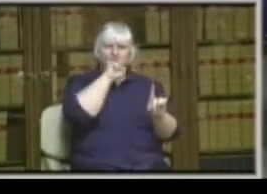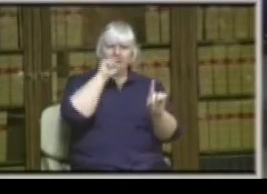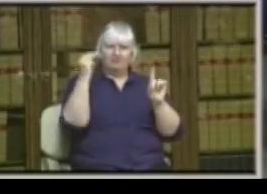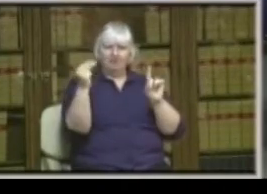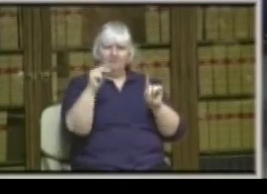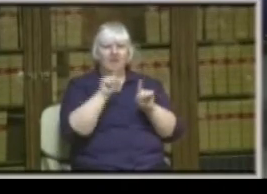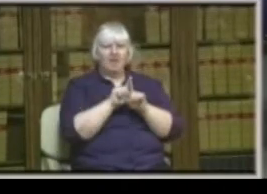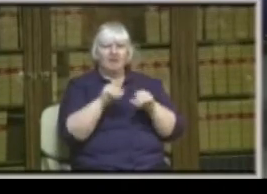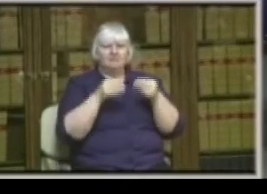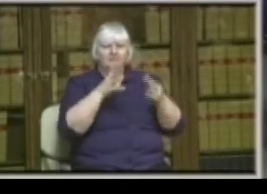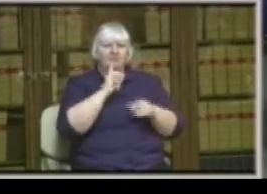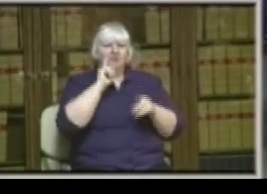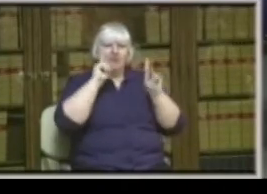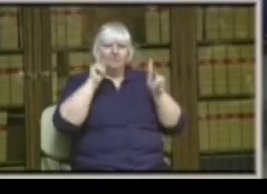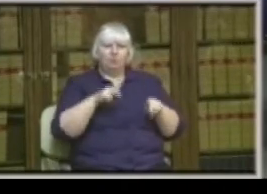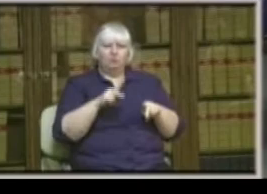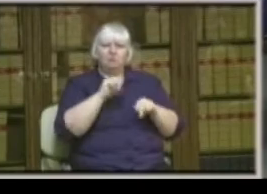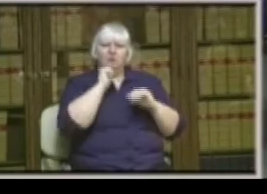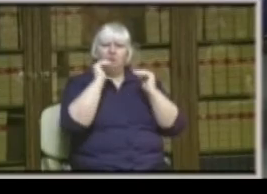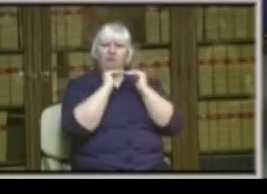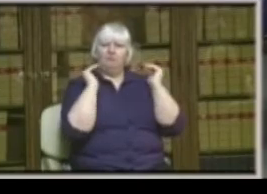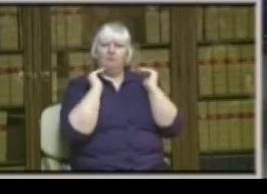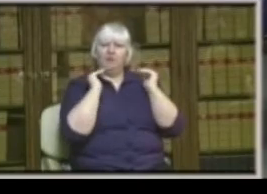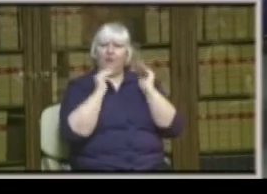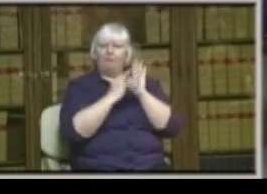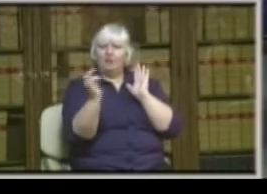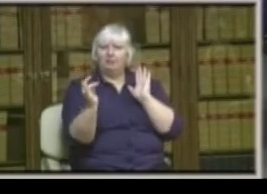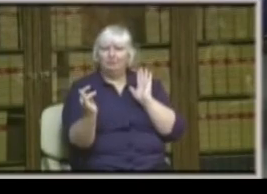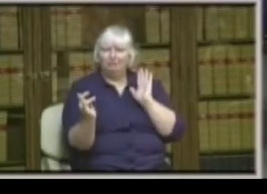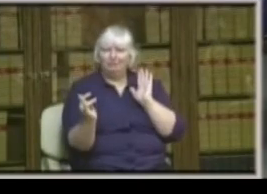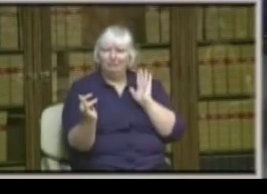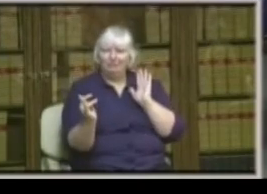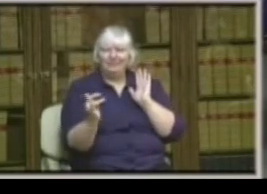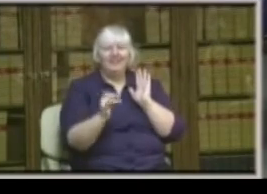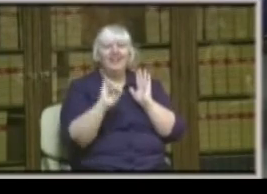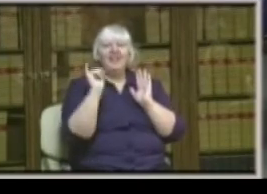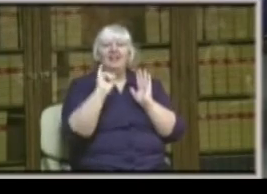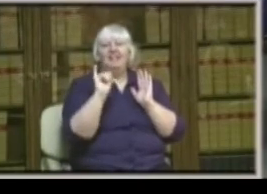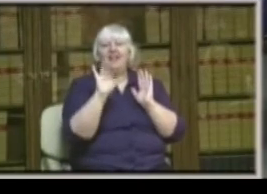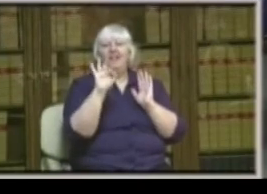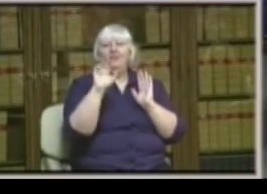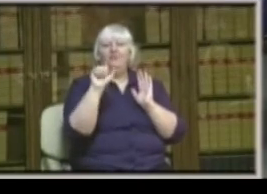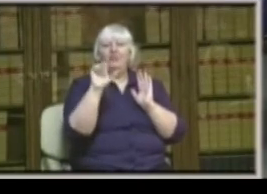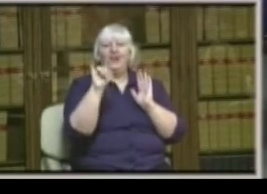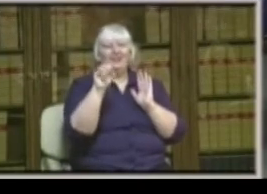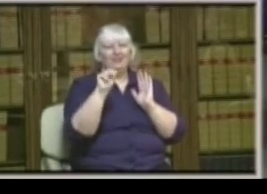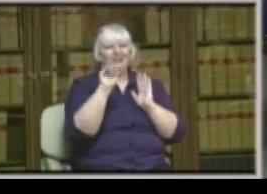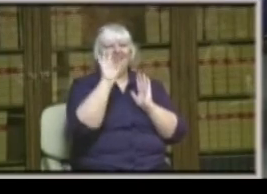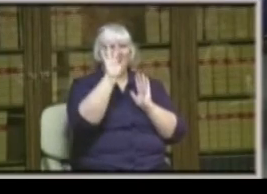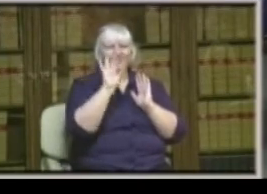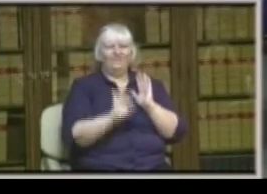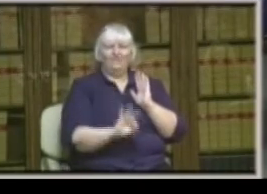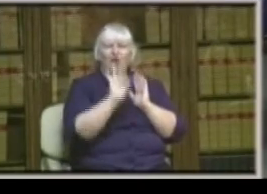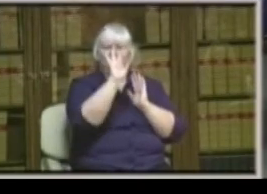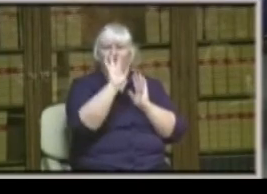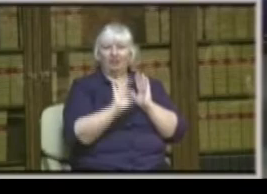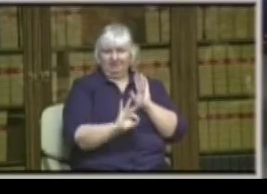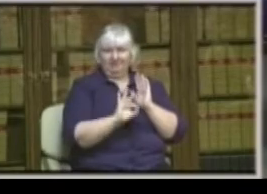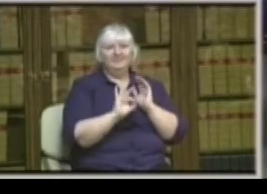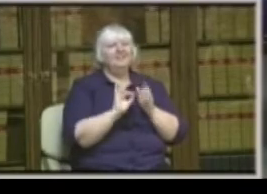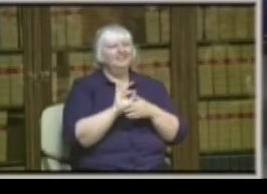advantage. And what I mean by that is, for example, the sign for fraction is like